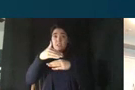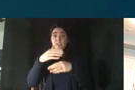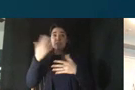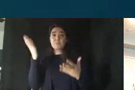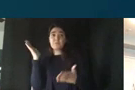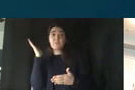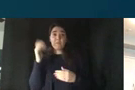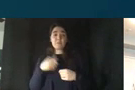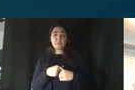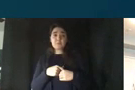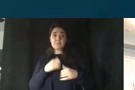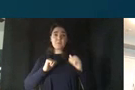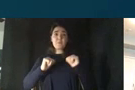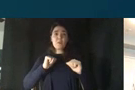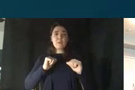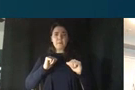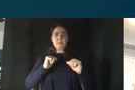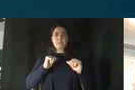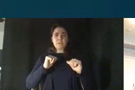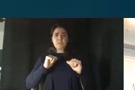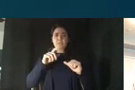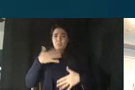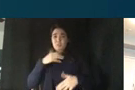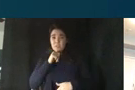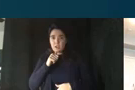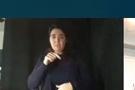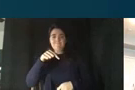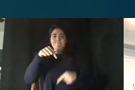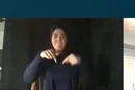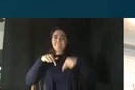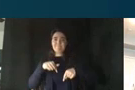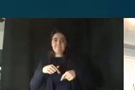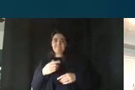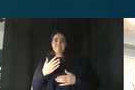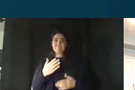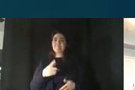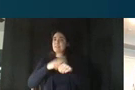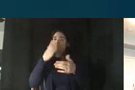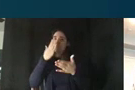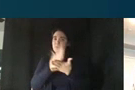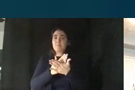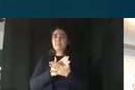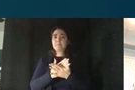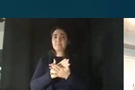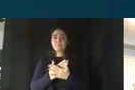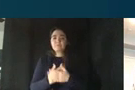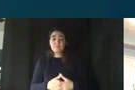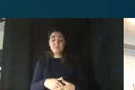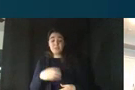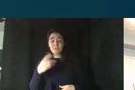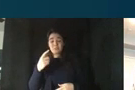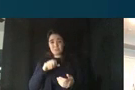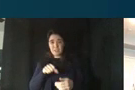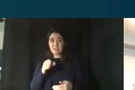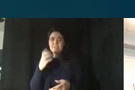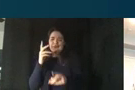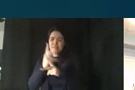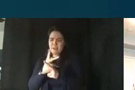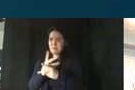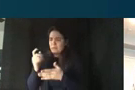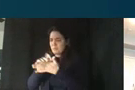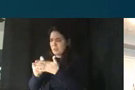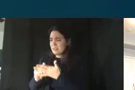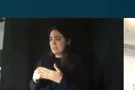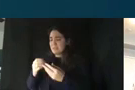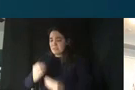she realizes she doesn't care anymore. Exactly. So yes, caring about what you're writing about will inspire you to do the research and the